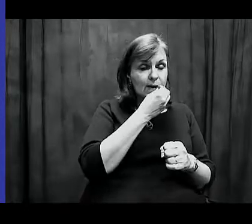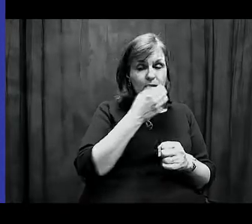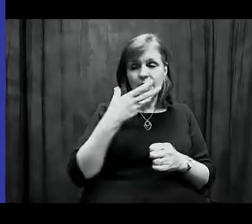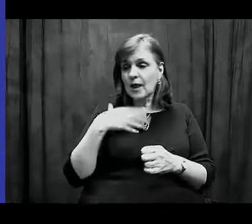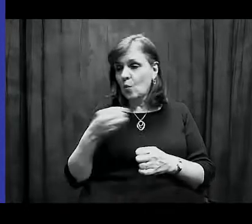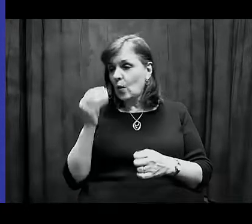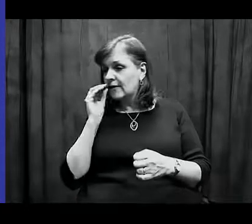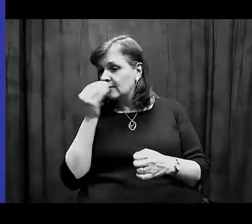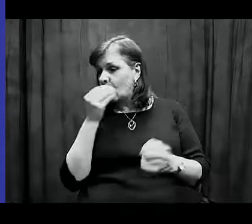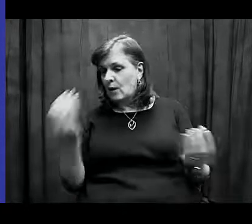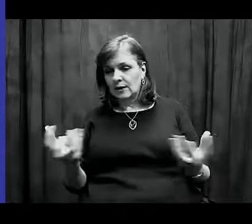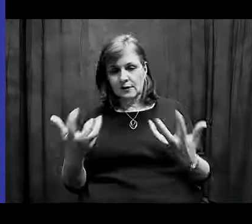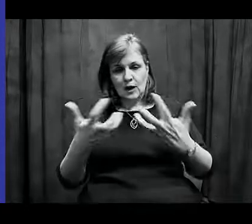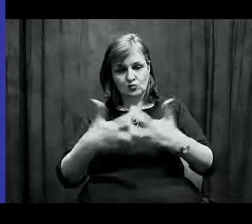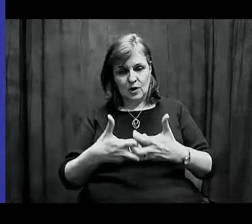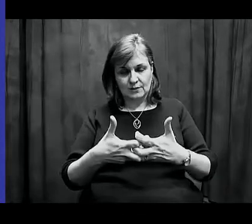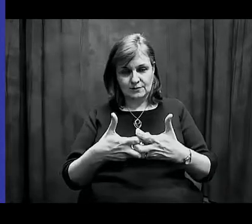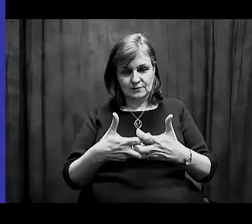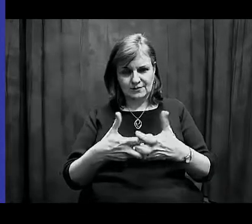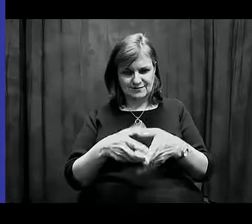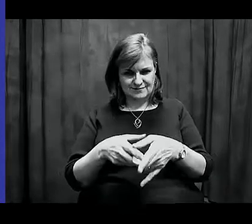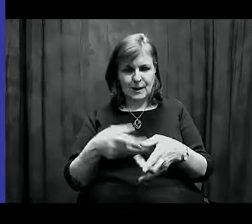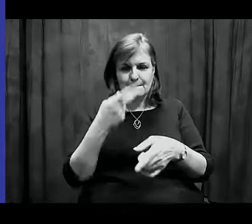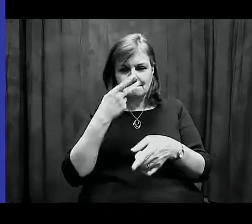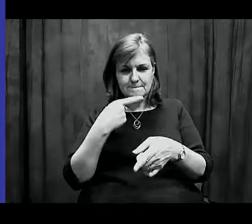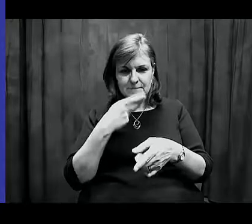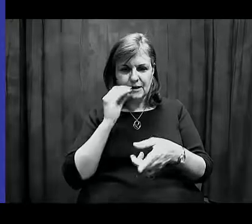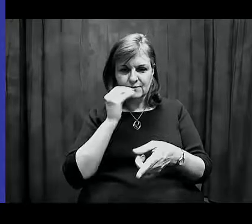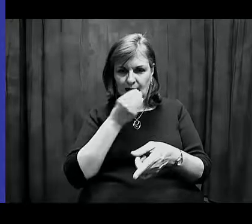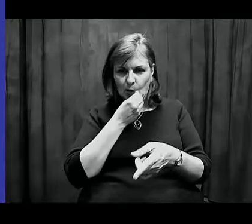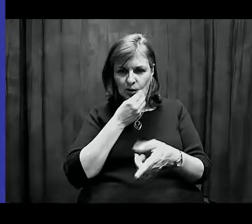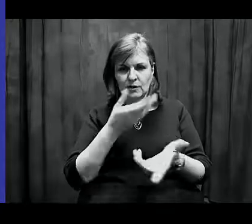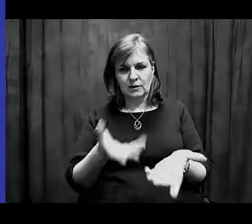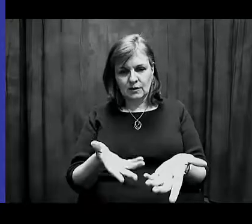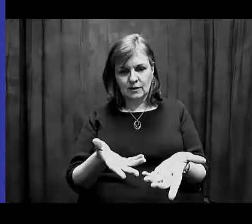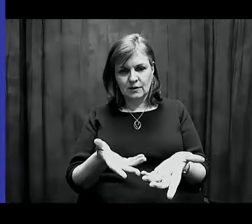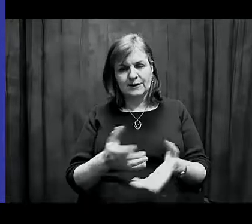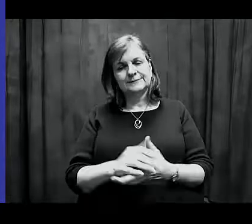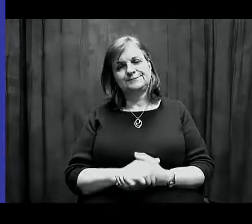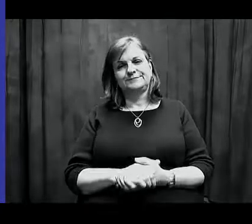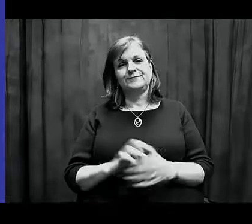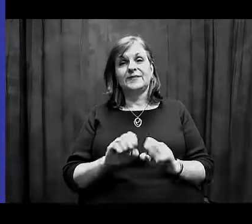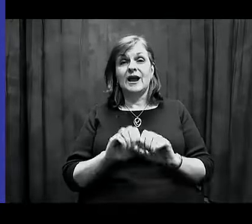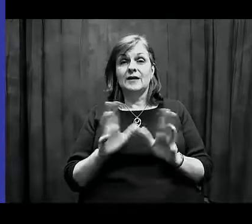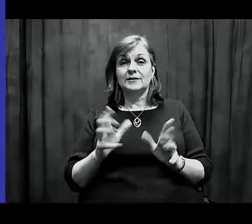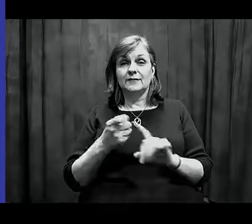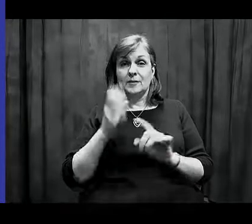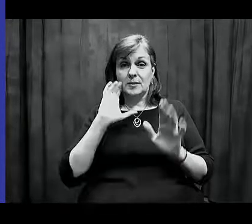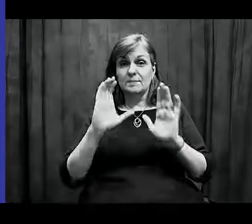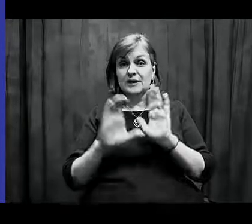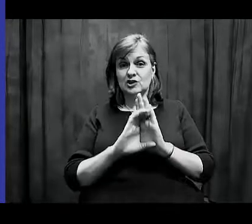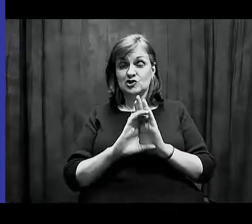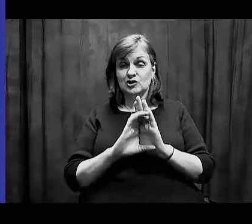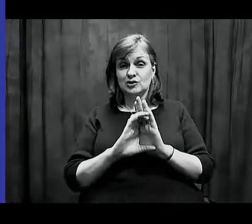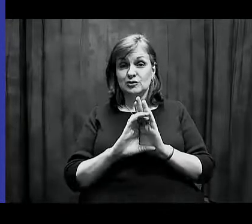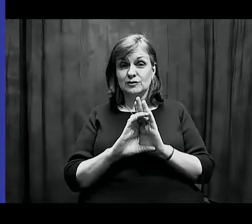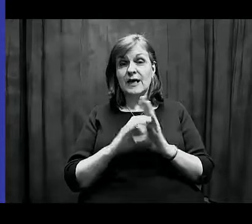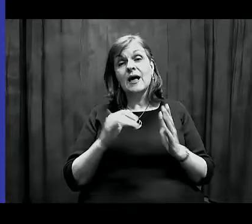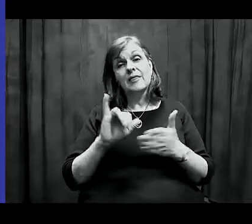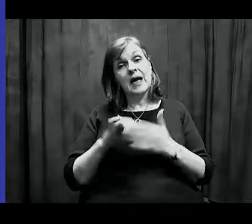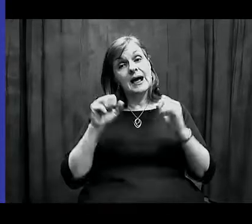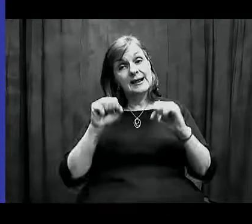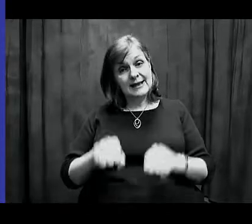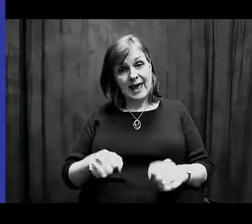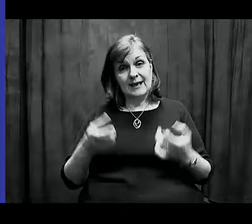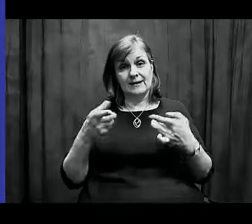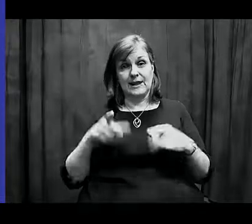I take a red flower and I cross it with a white flower, I get a pink flower. Now, obviously for